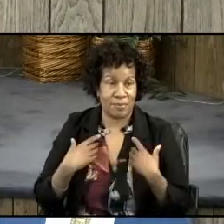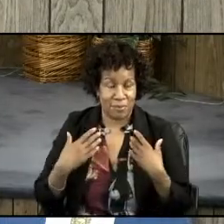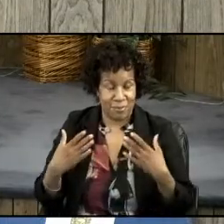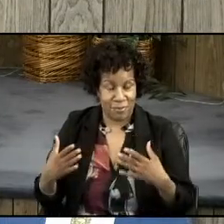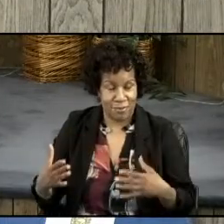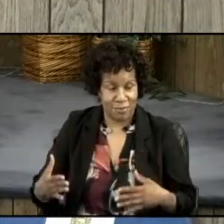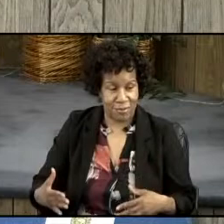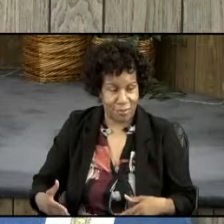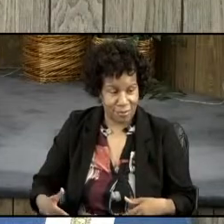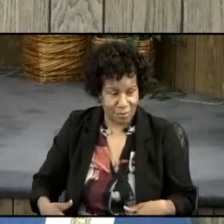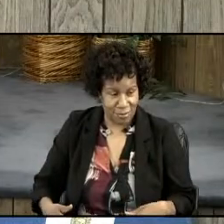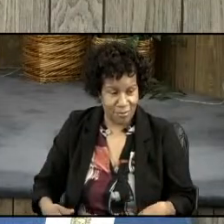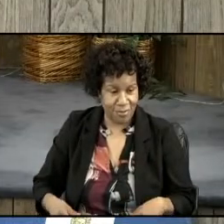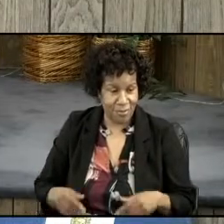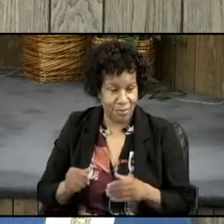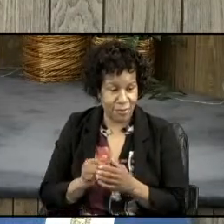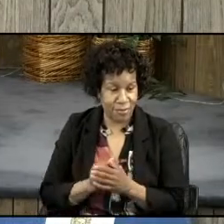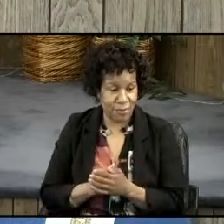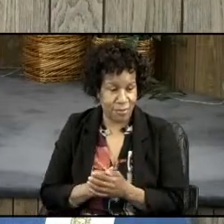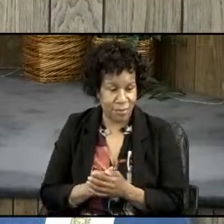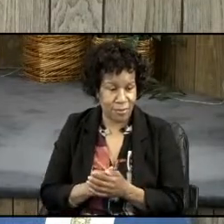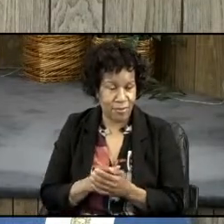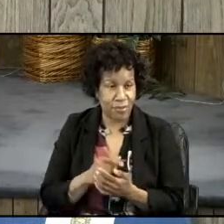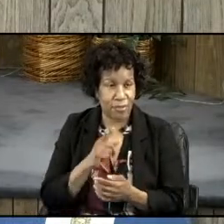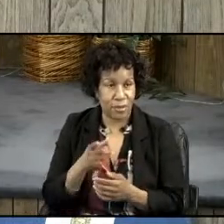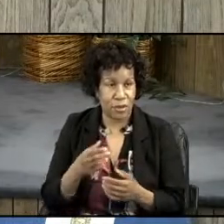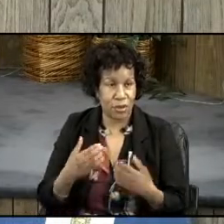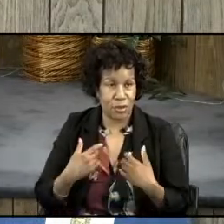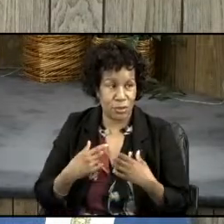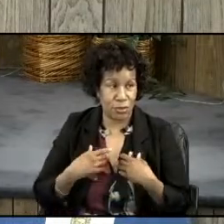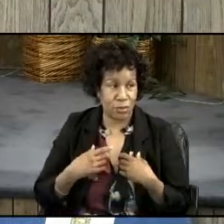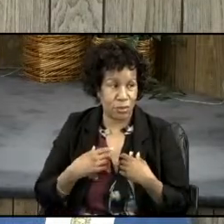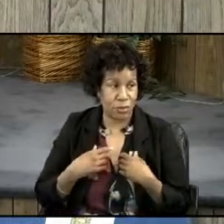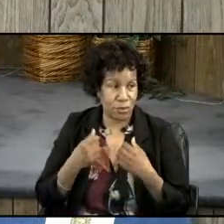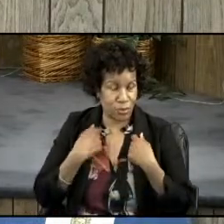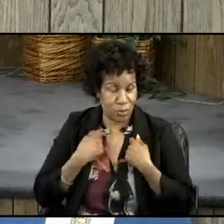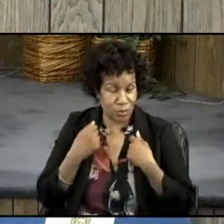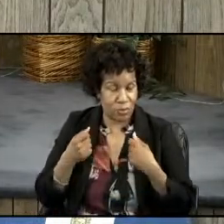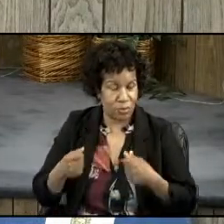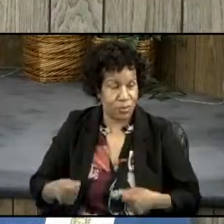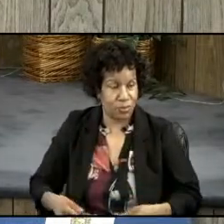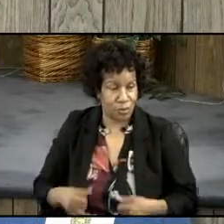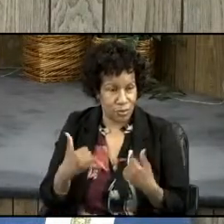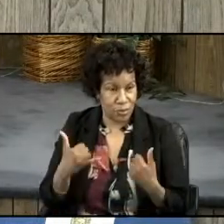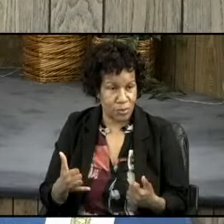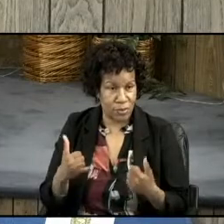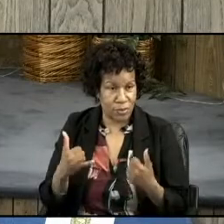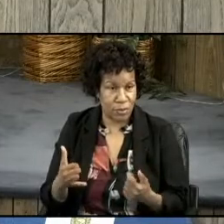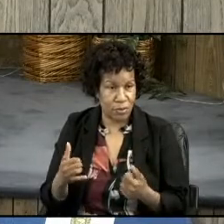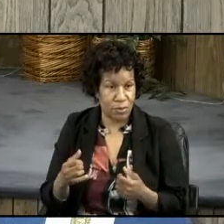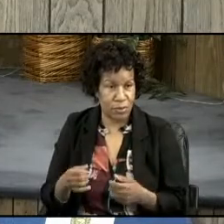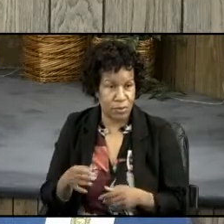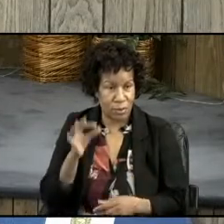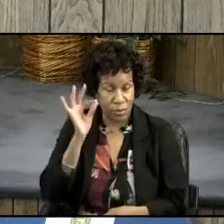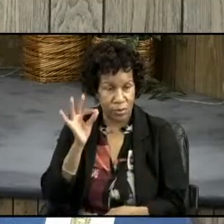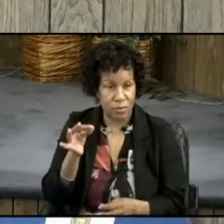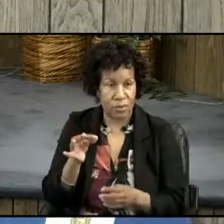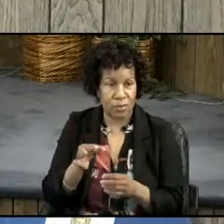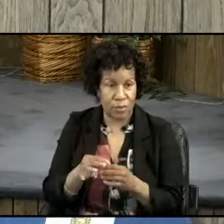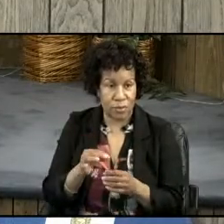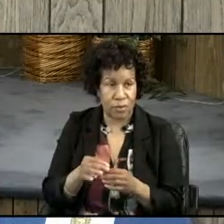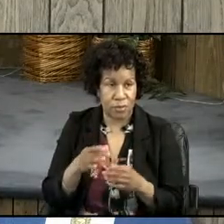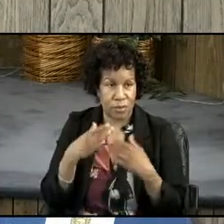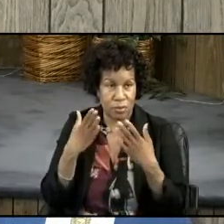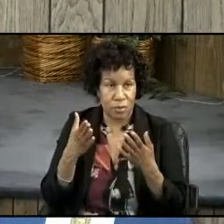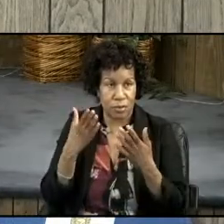I feel it. I got my armor. You should have your armor as you go out this door. We'd like to remember, we thank you very